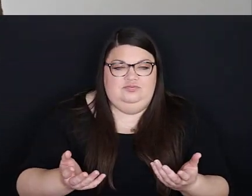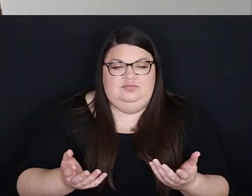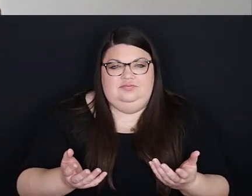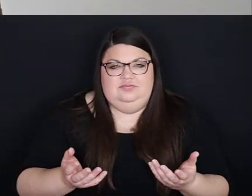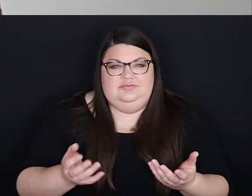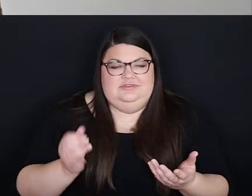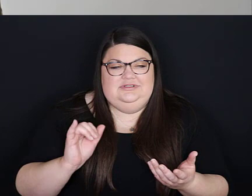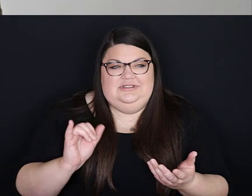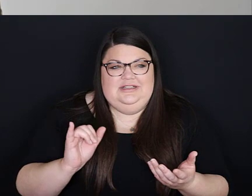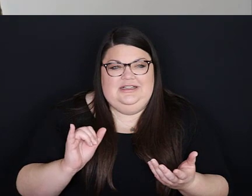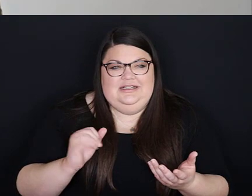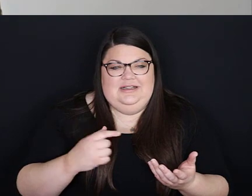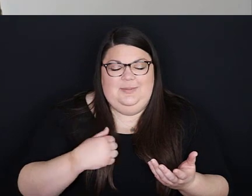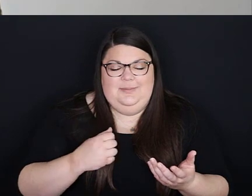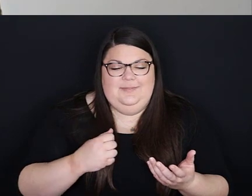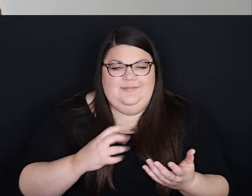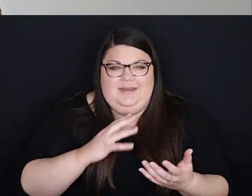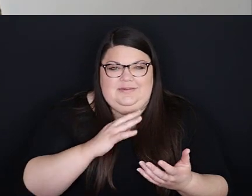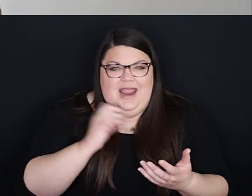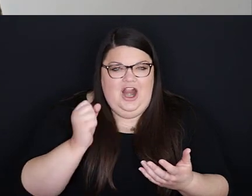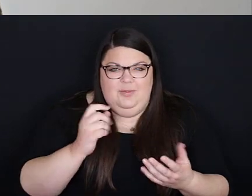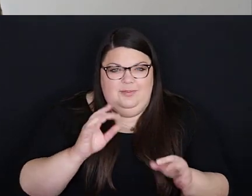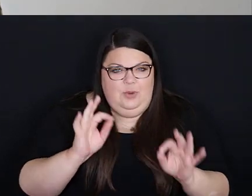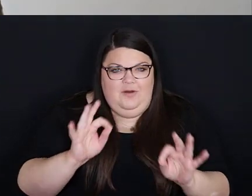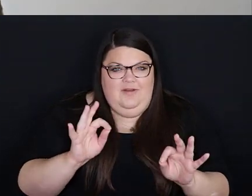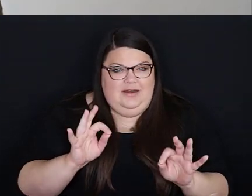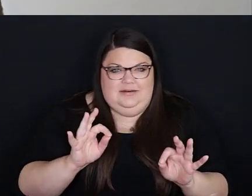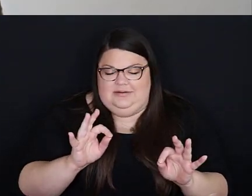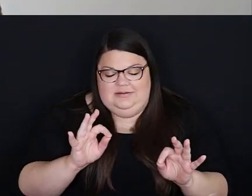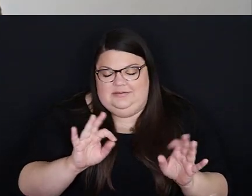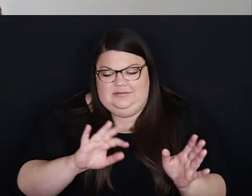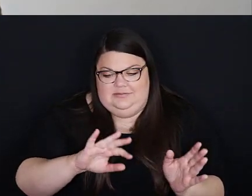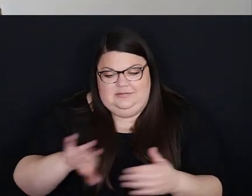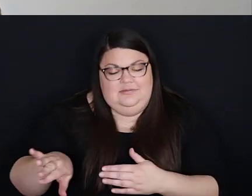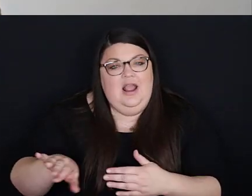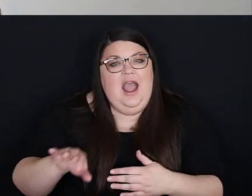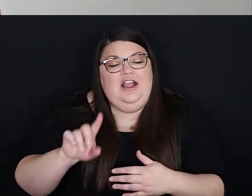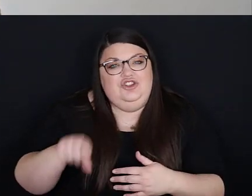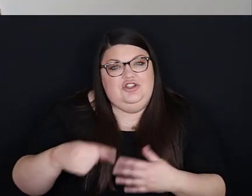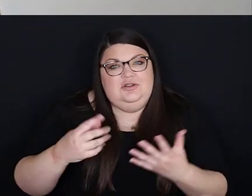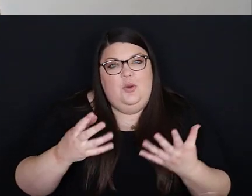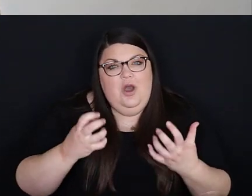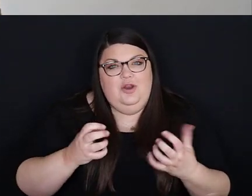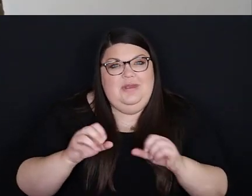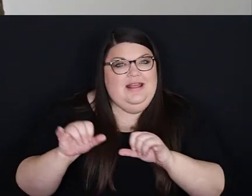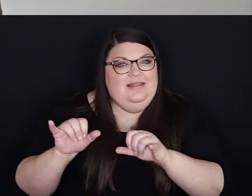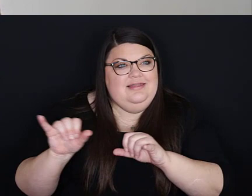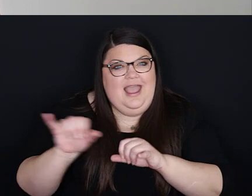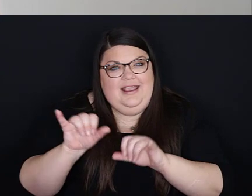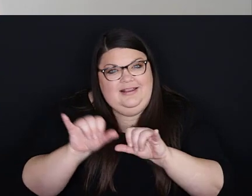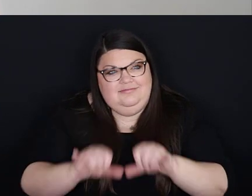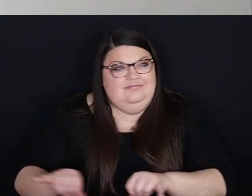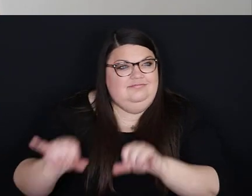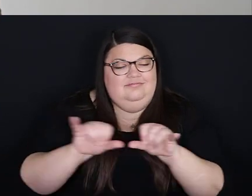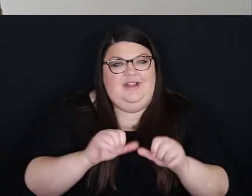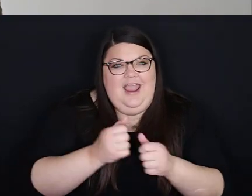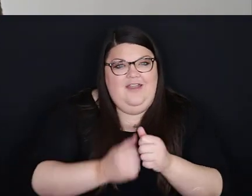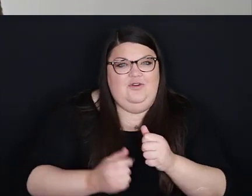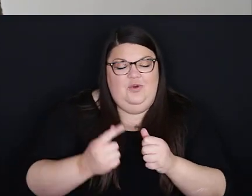And it was like, I'm so tired of trying to be perfect. All I want to do is be like everybody else and